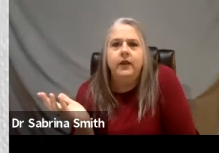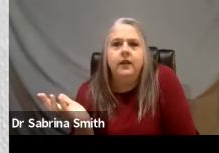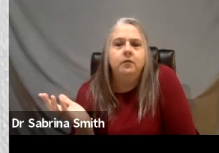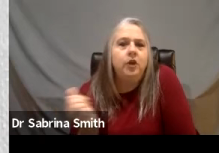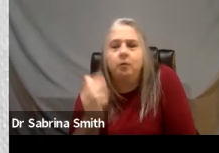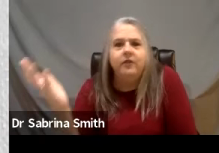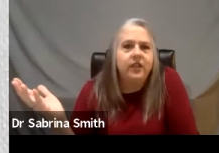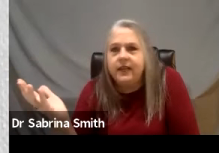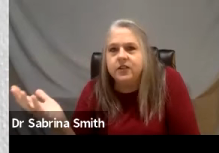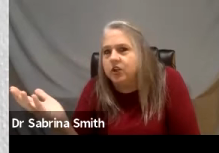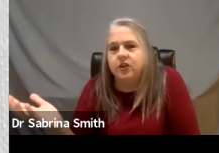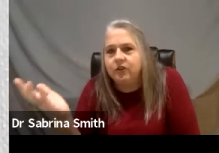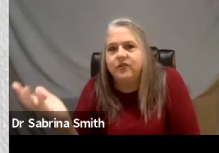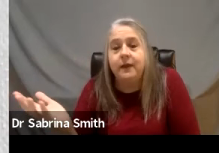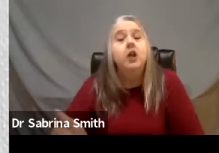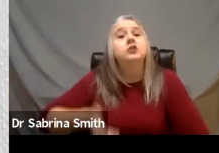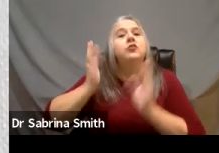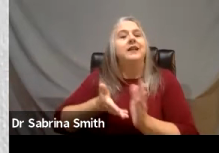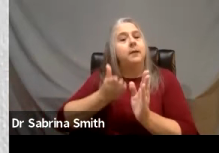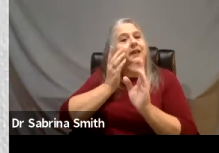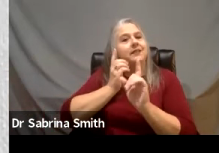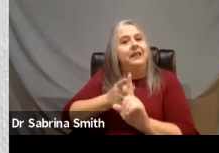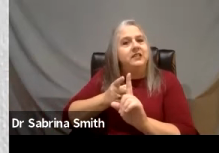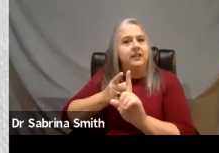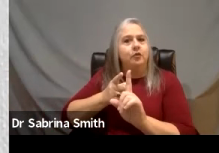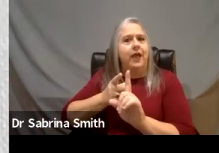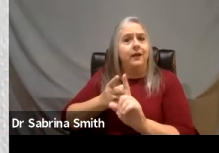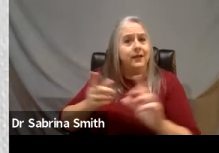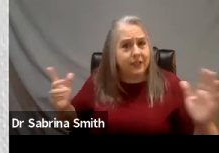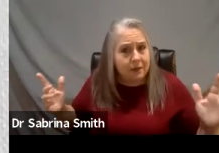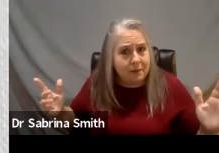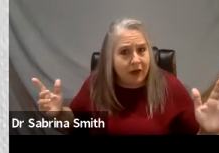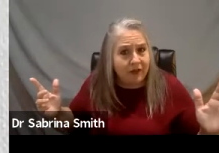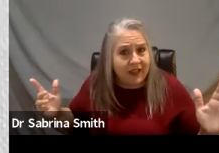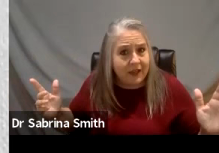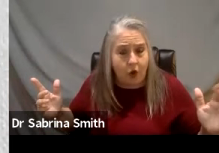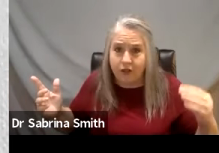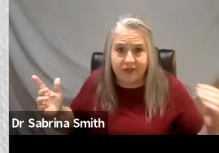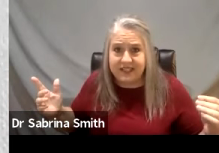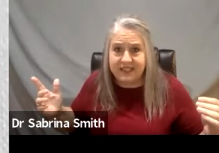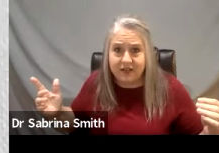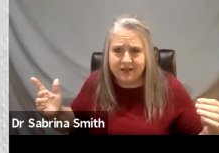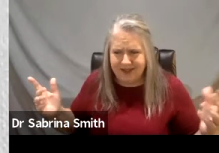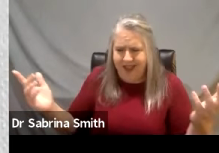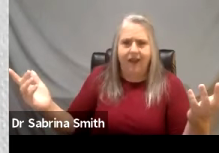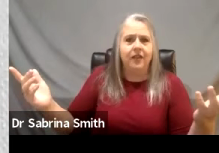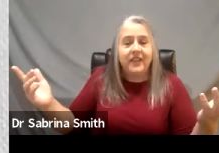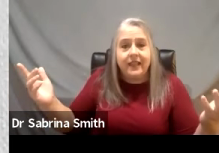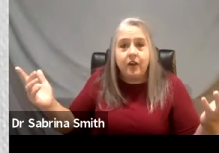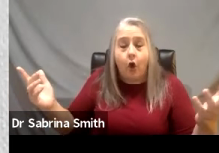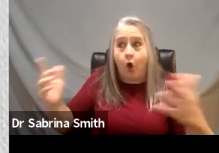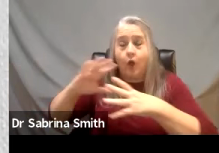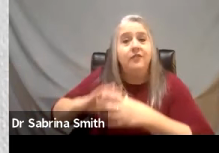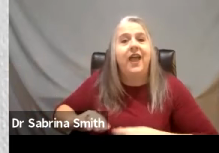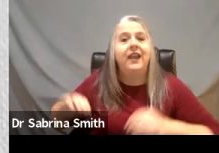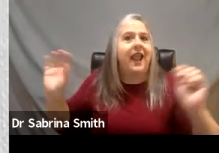kid went and, you know, bought everything he needed to cook dinner for his family. So I'm going to at least give you that. Is it going to be better if I can get all of the details? Yeah. If I can